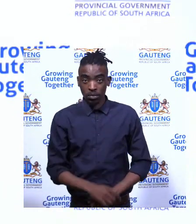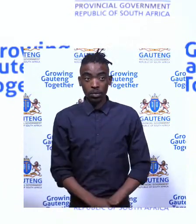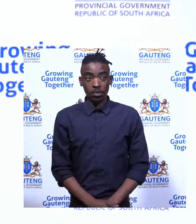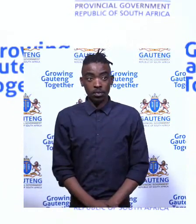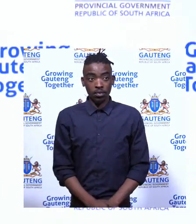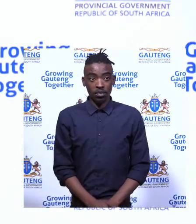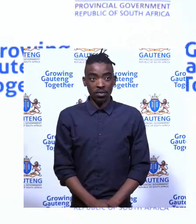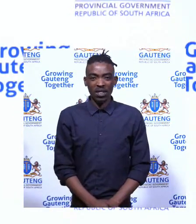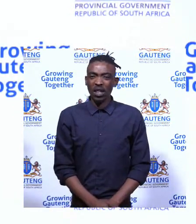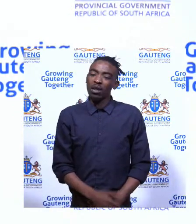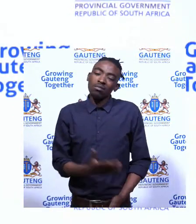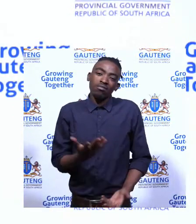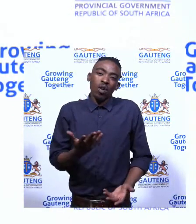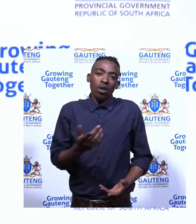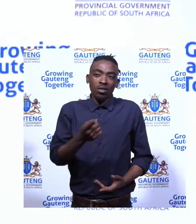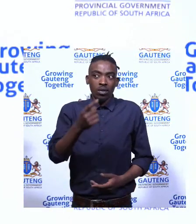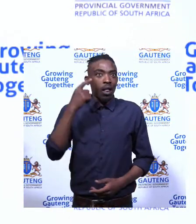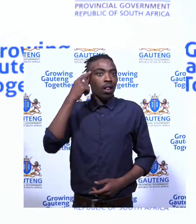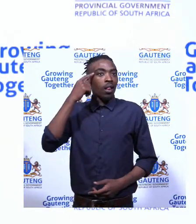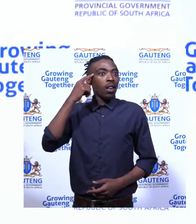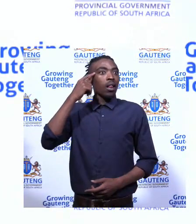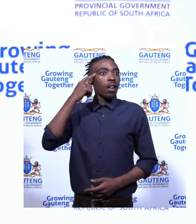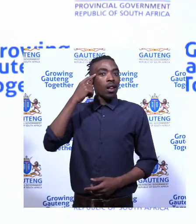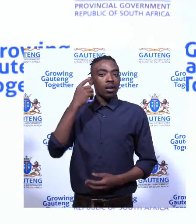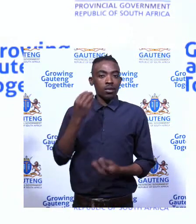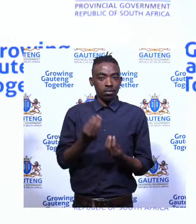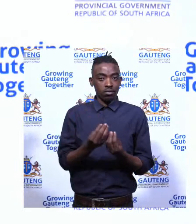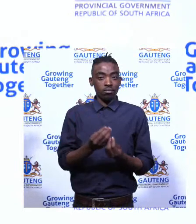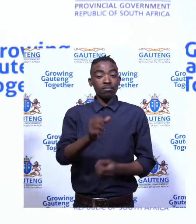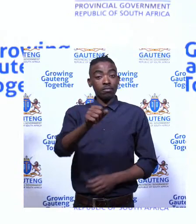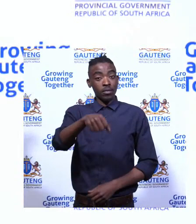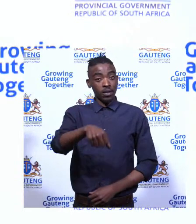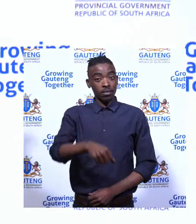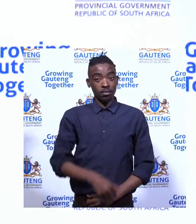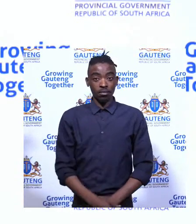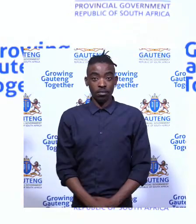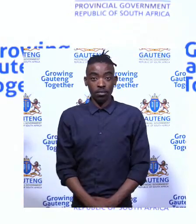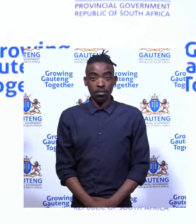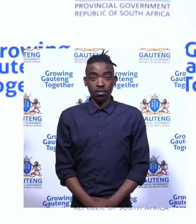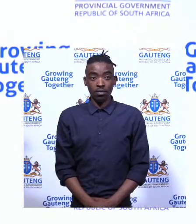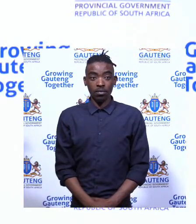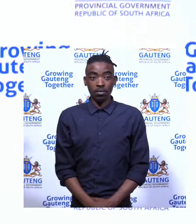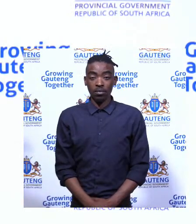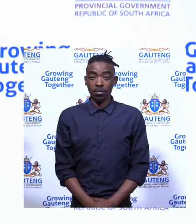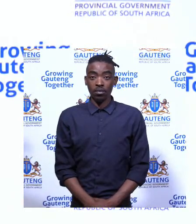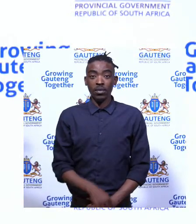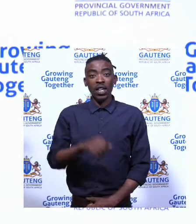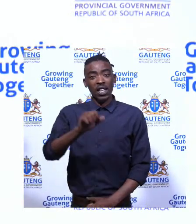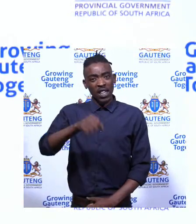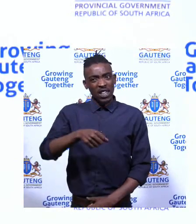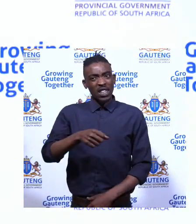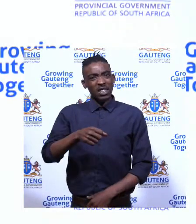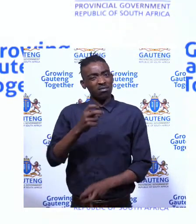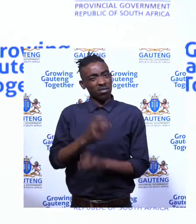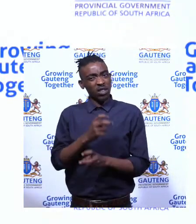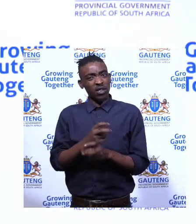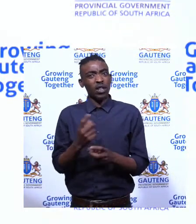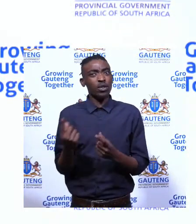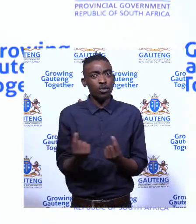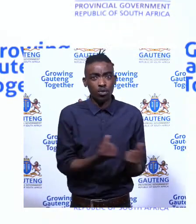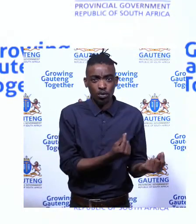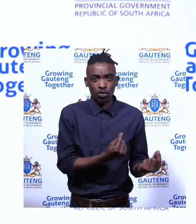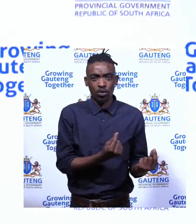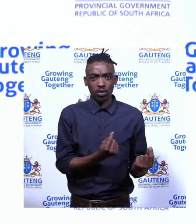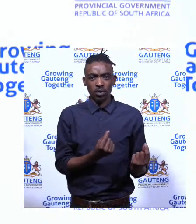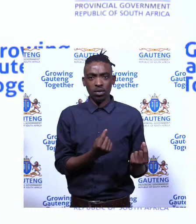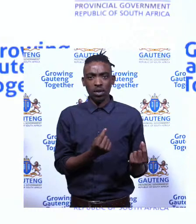or with some things to consider. It is difficult to do. It is a change of behavior